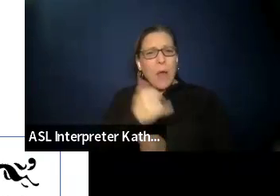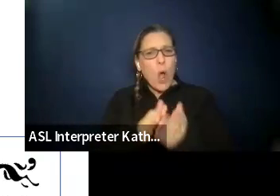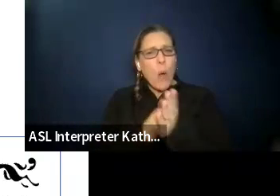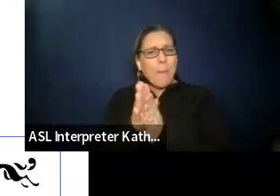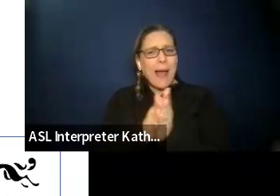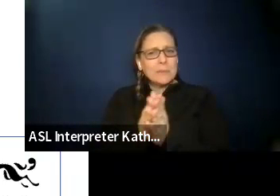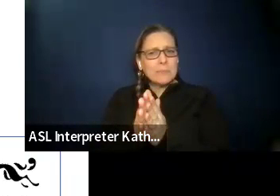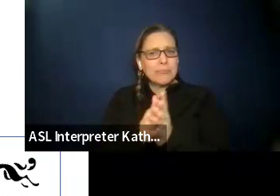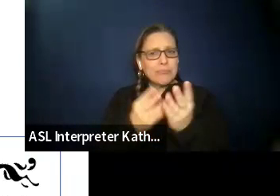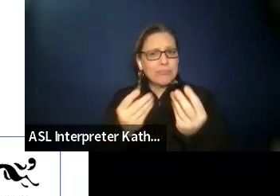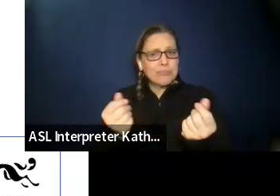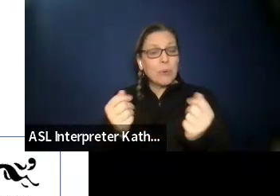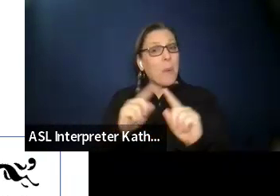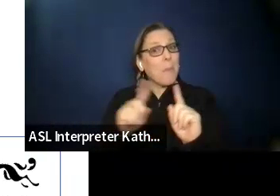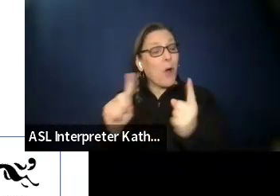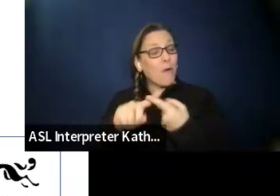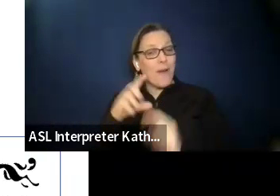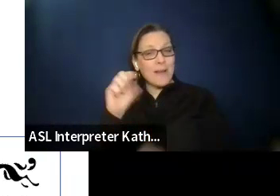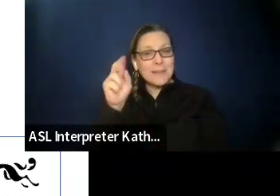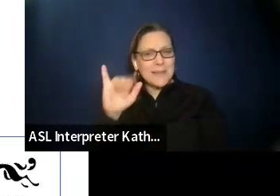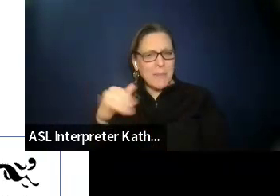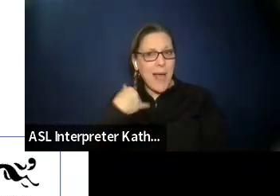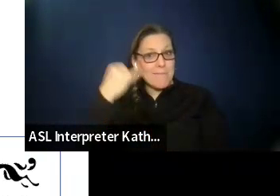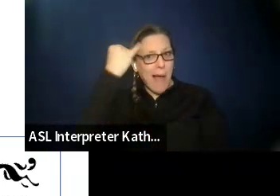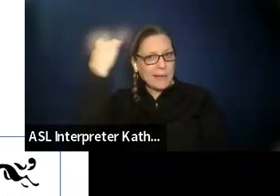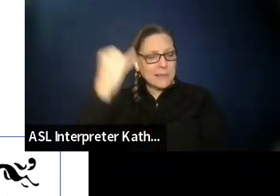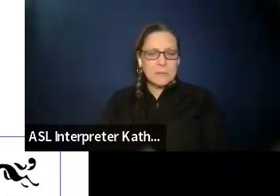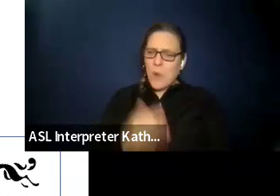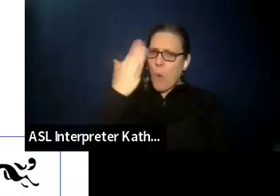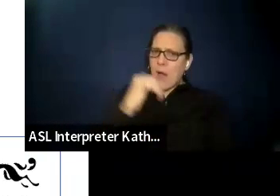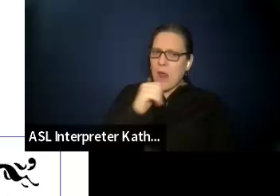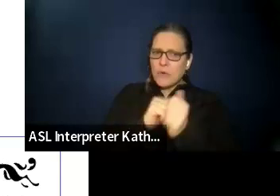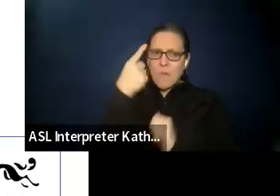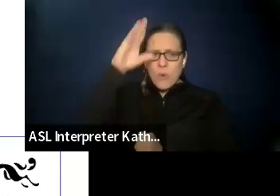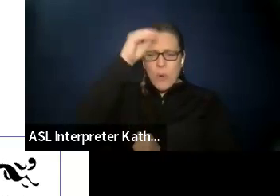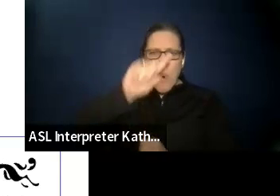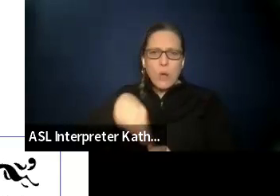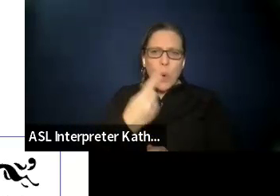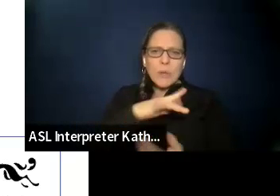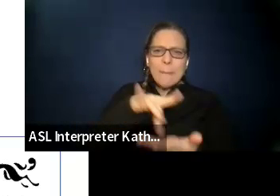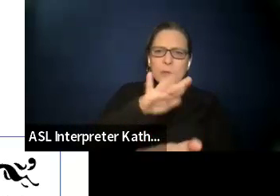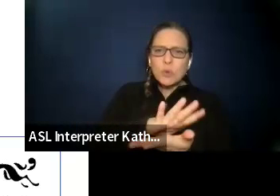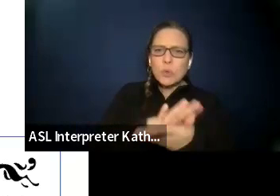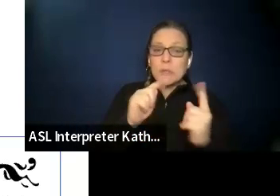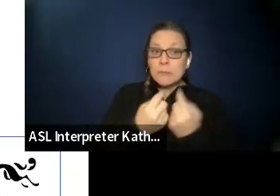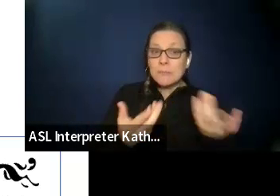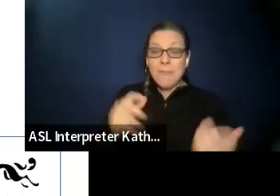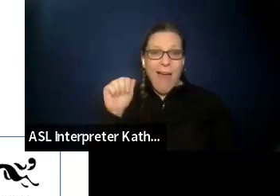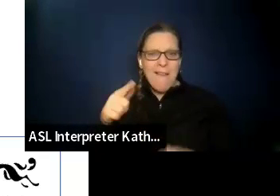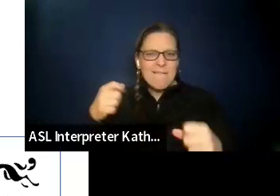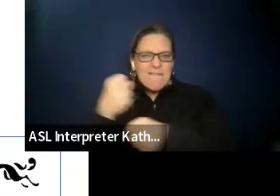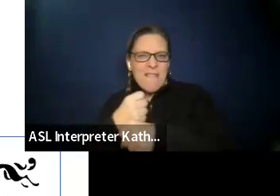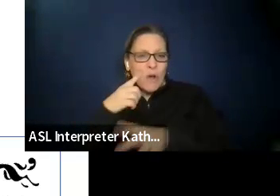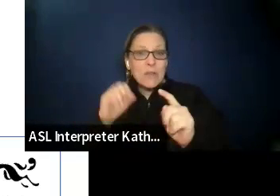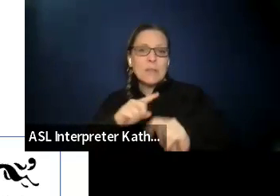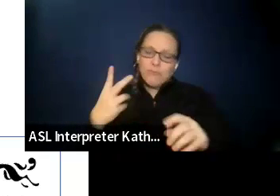to an end. However, her friend Sammy has an idea. Why not try out for the boys-only middle school team? Al fights for her chance and